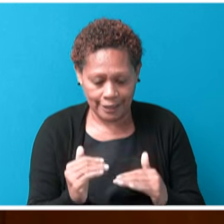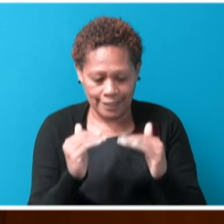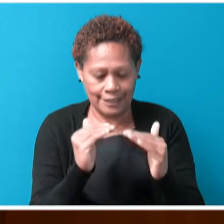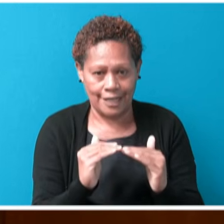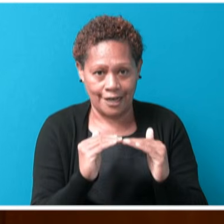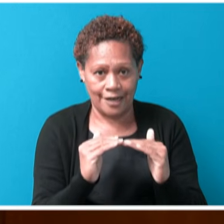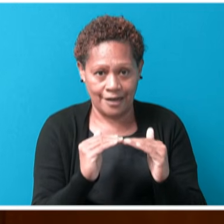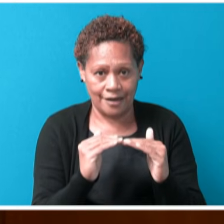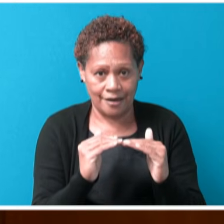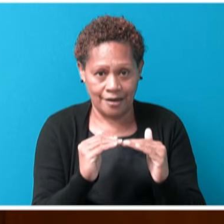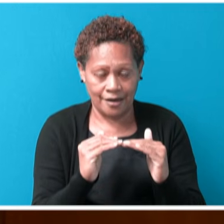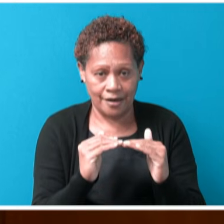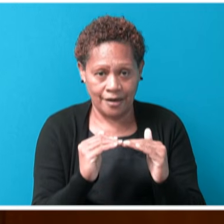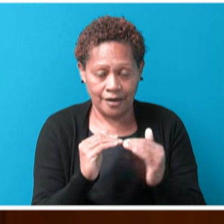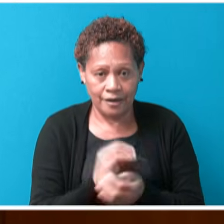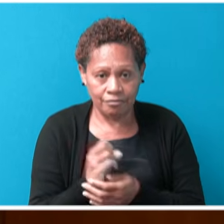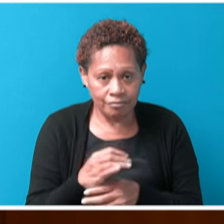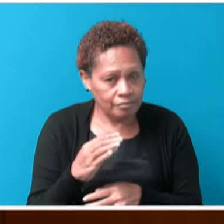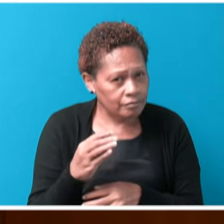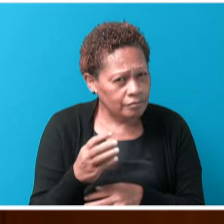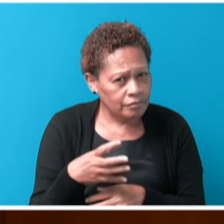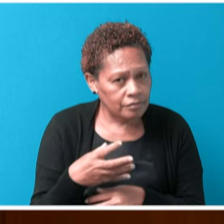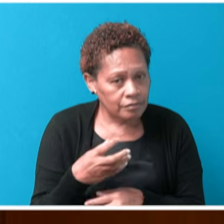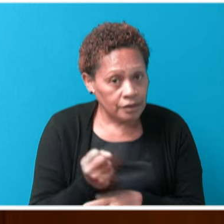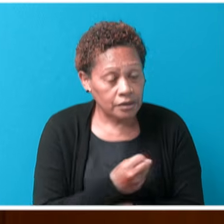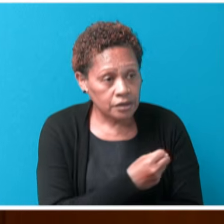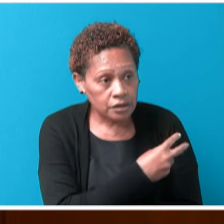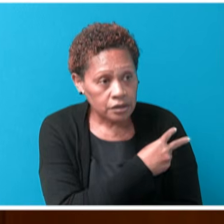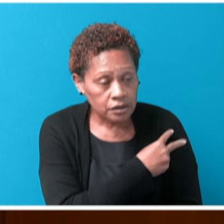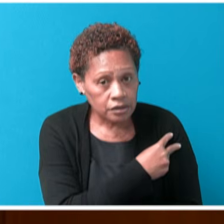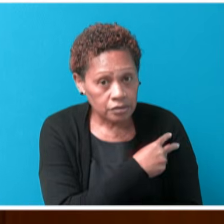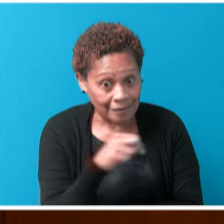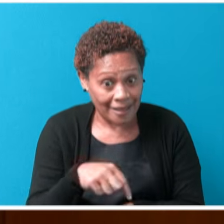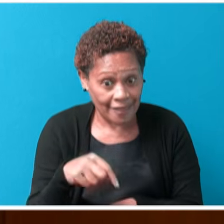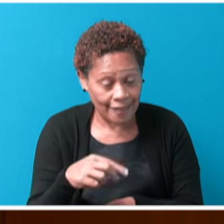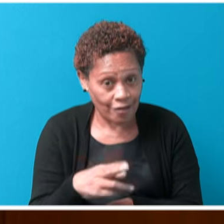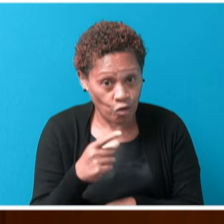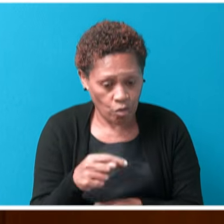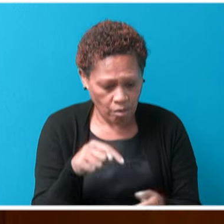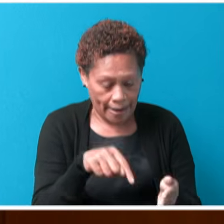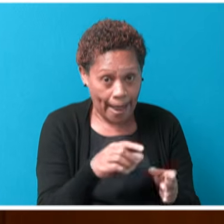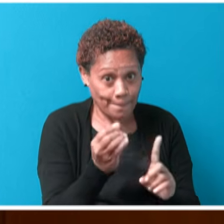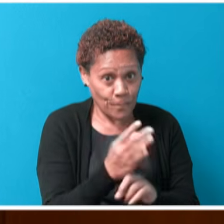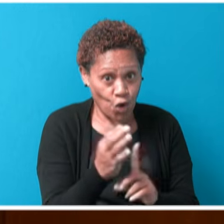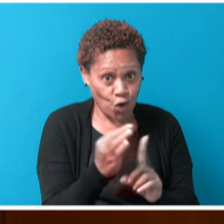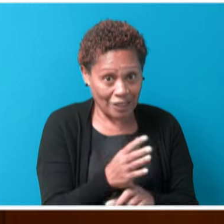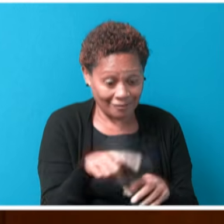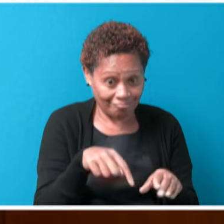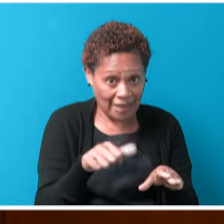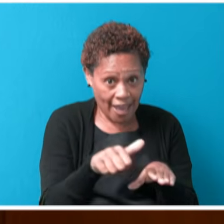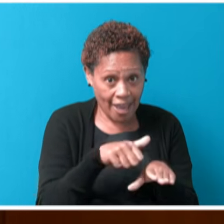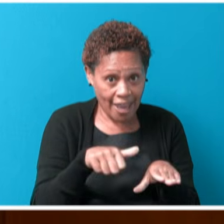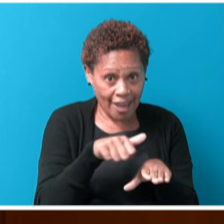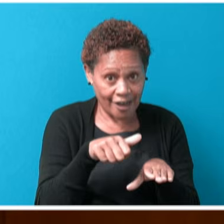welfare, economy, and security. These are key areas, and yes, they are